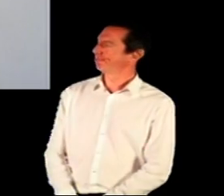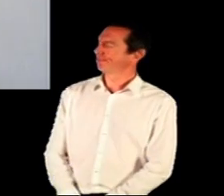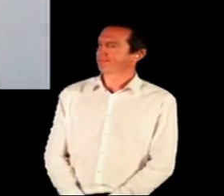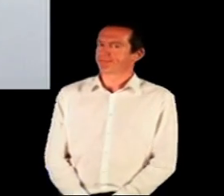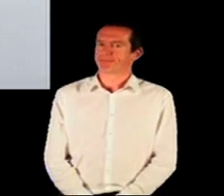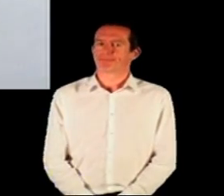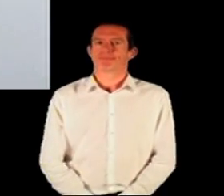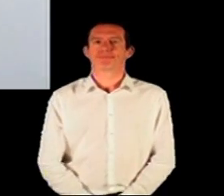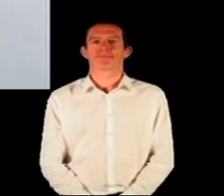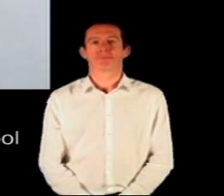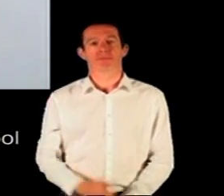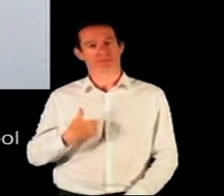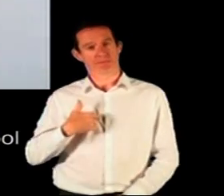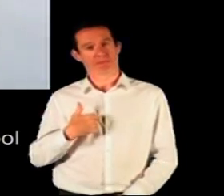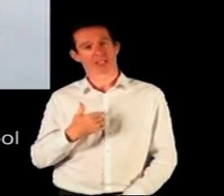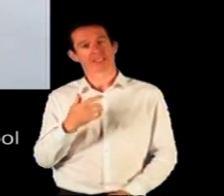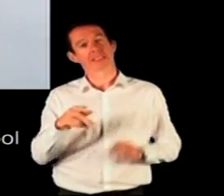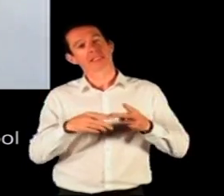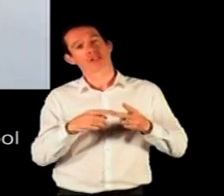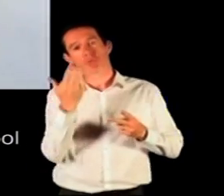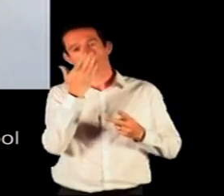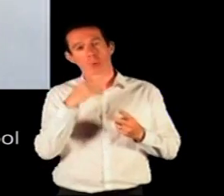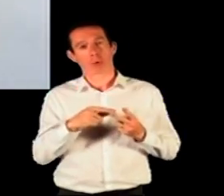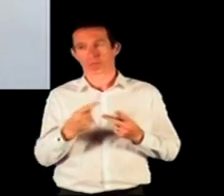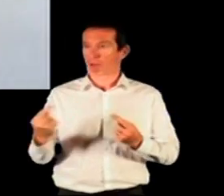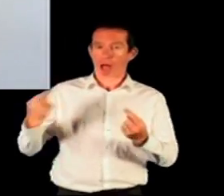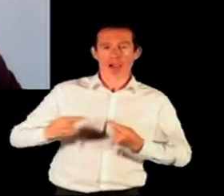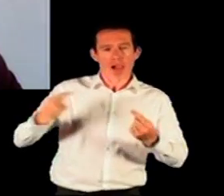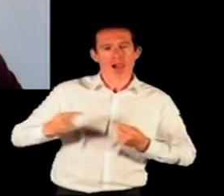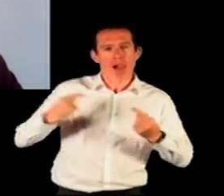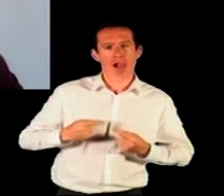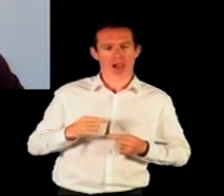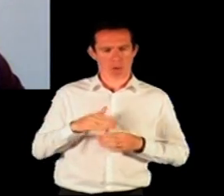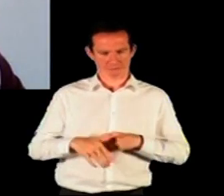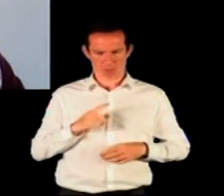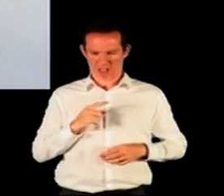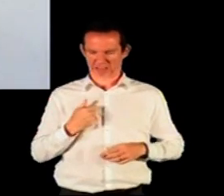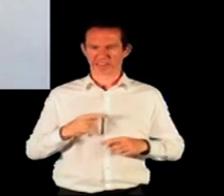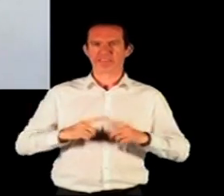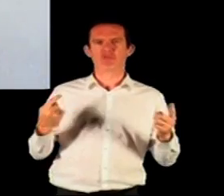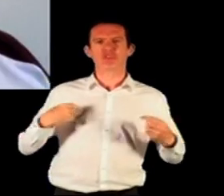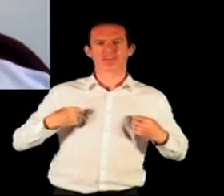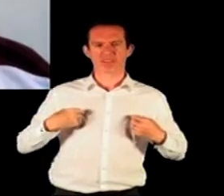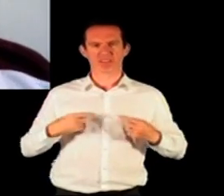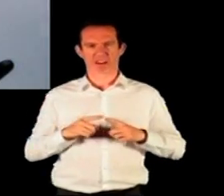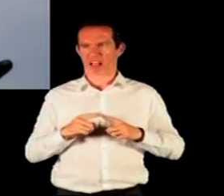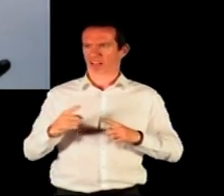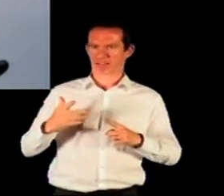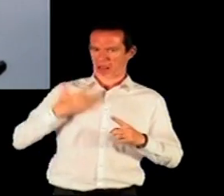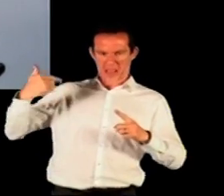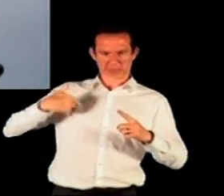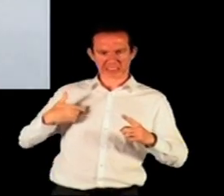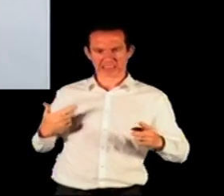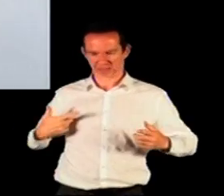people with disabilities. I was bullied at my secondary school because I had a disability and they didn't like me